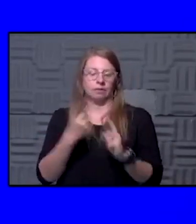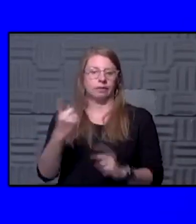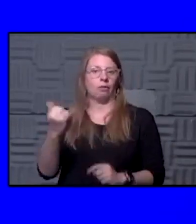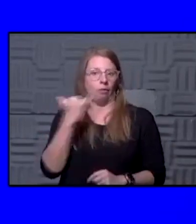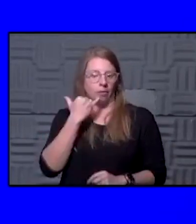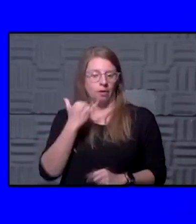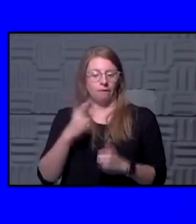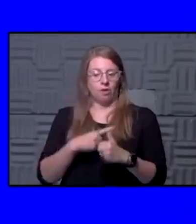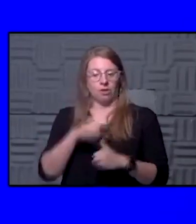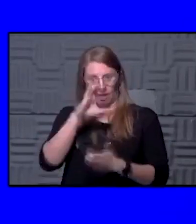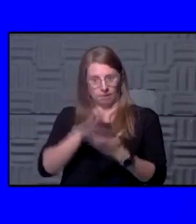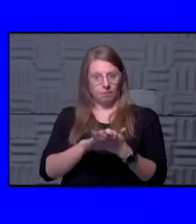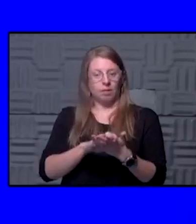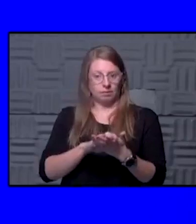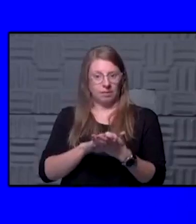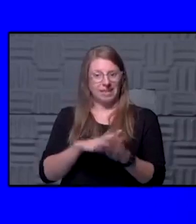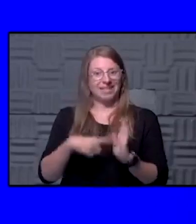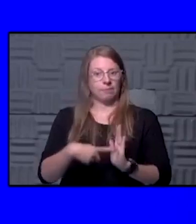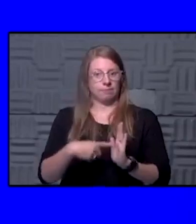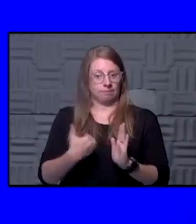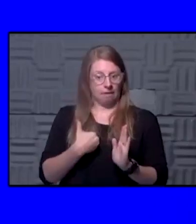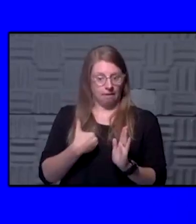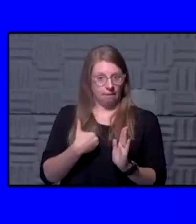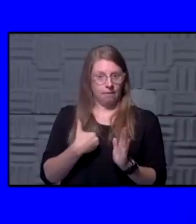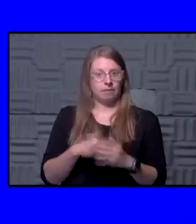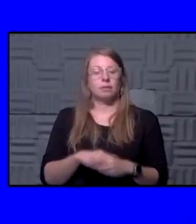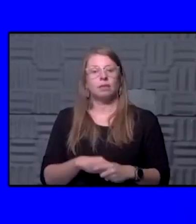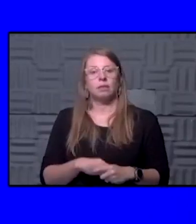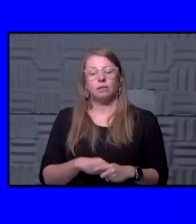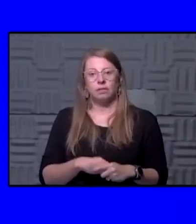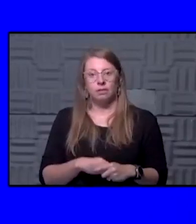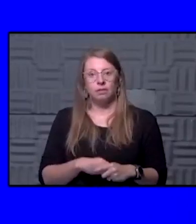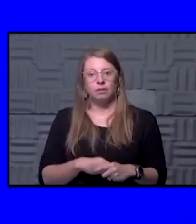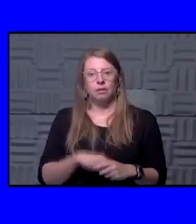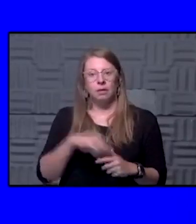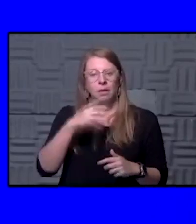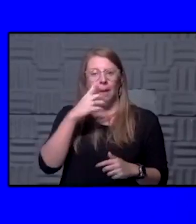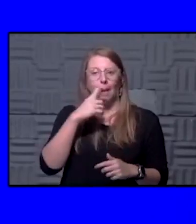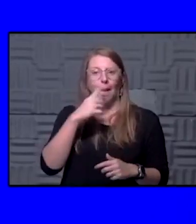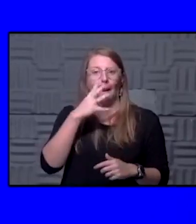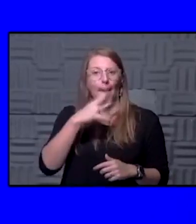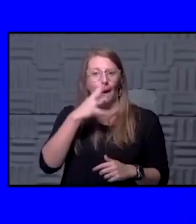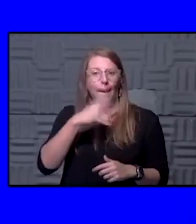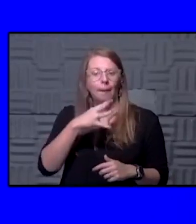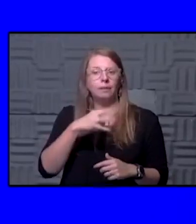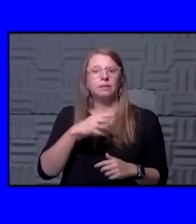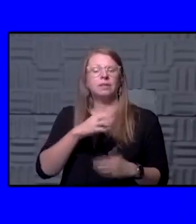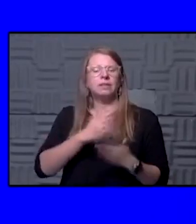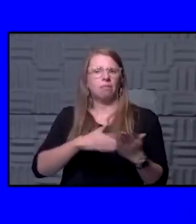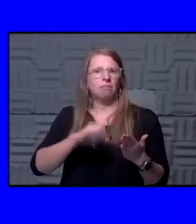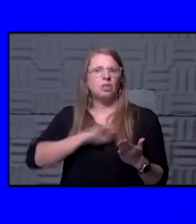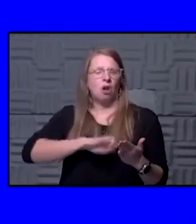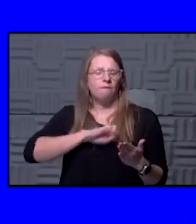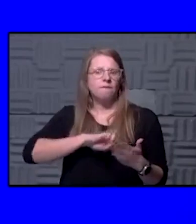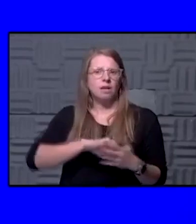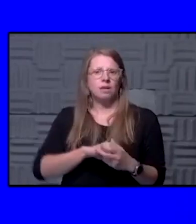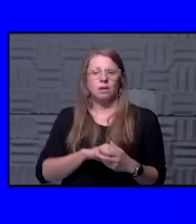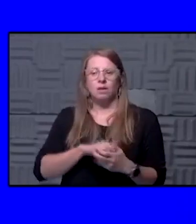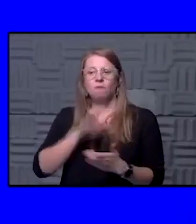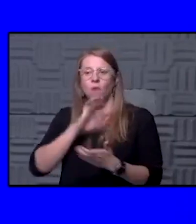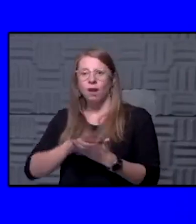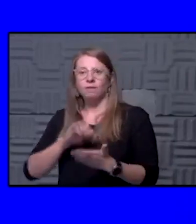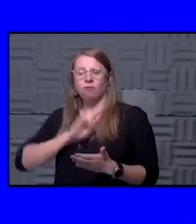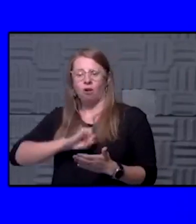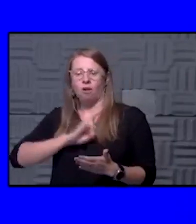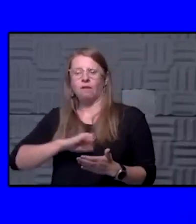First, the husband had symptoms of sinus drainage and some cough. Wife had